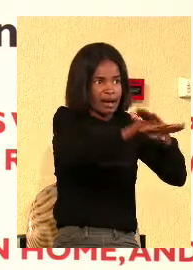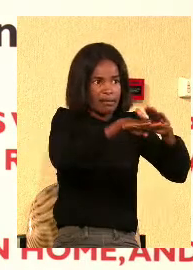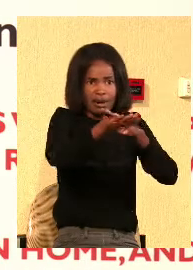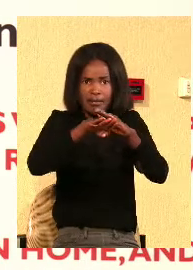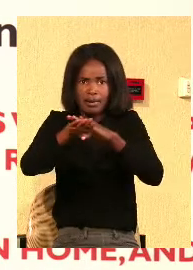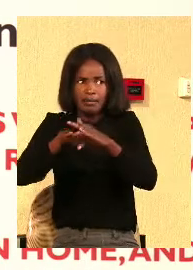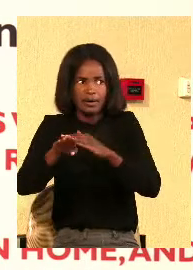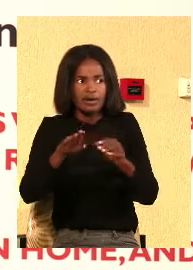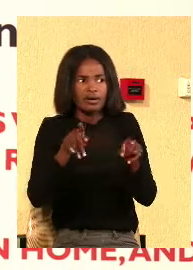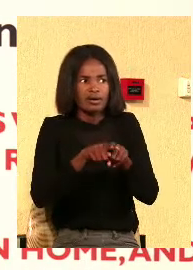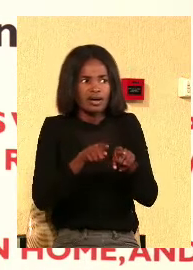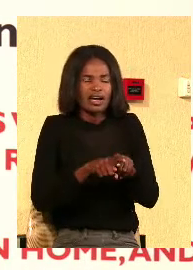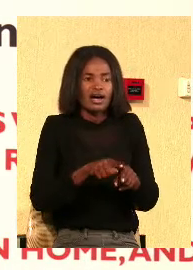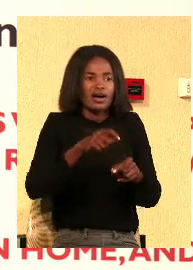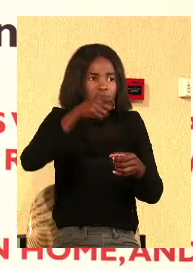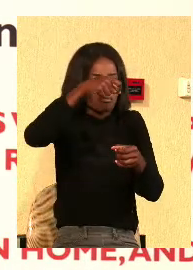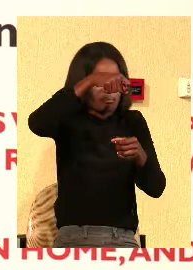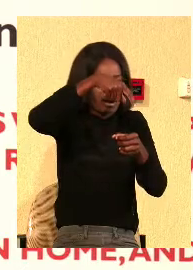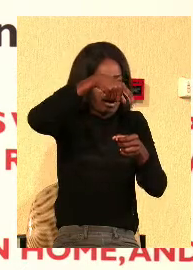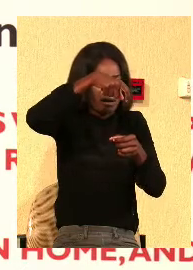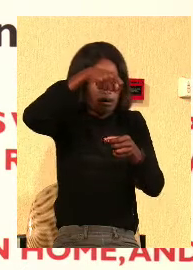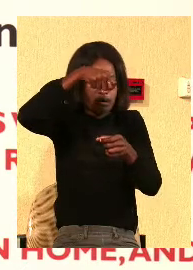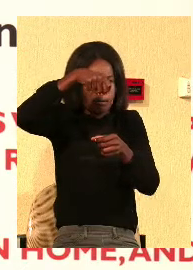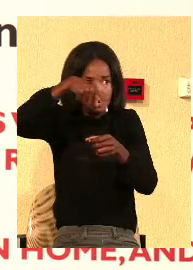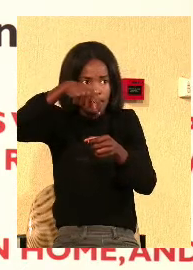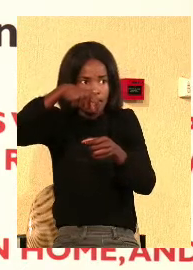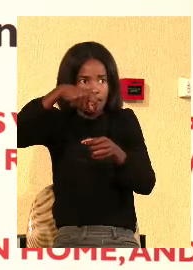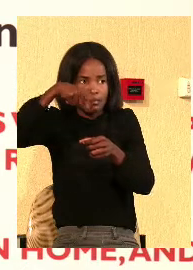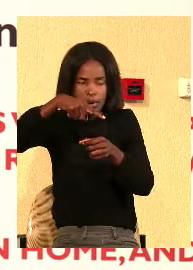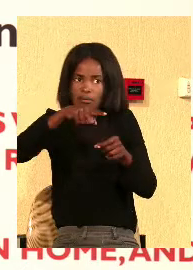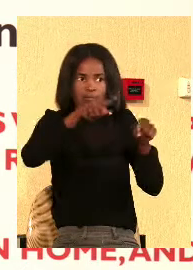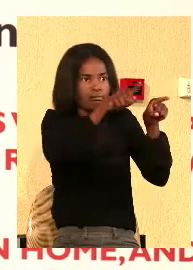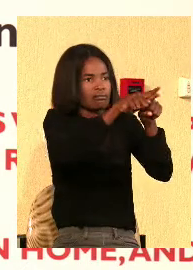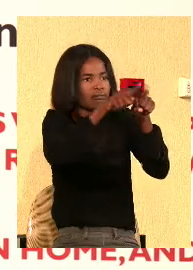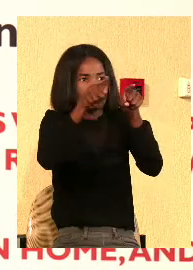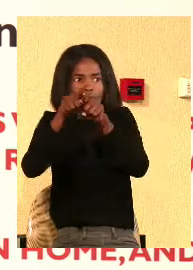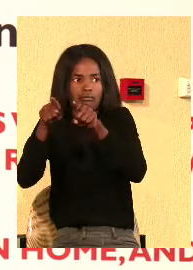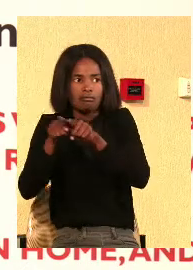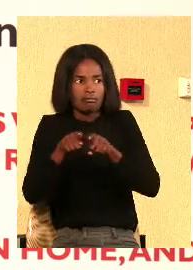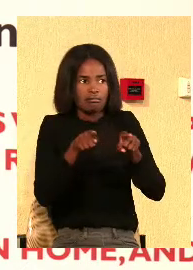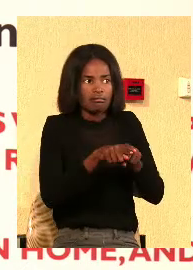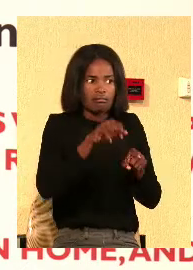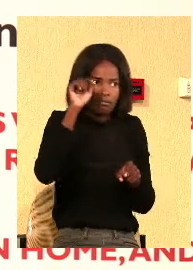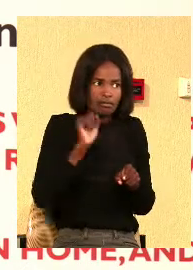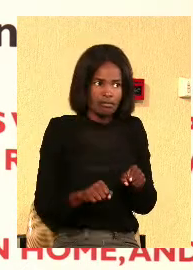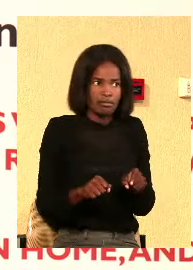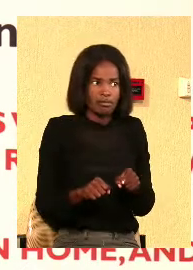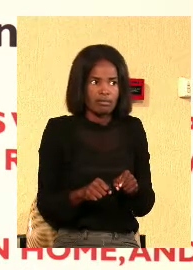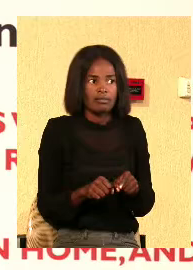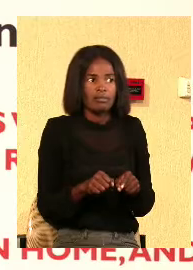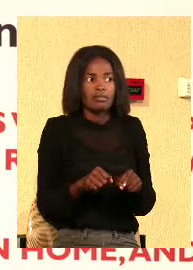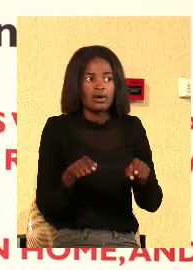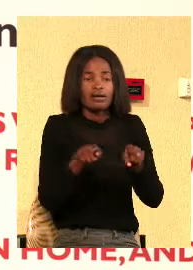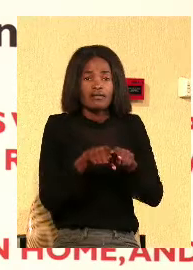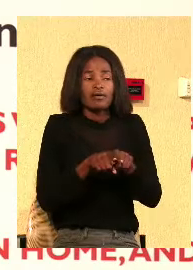standardize our testing and treatment capacity. And we currently benchmarking on Robert Mugabe Clinic, which